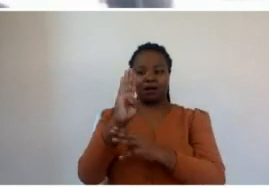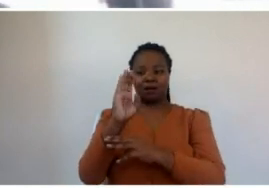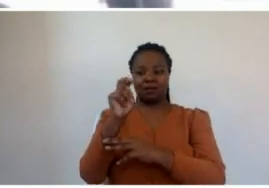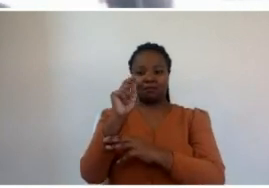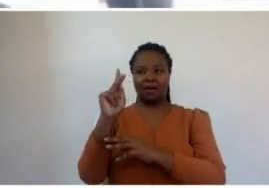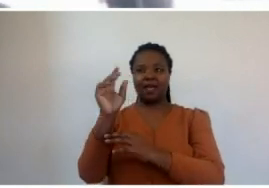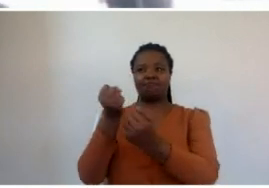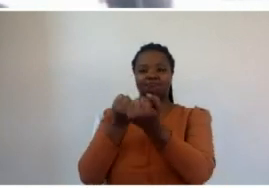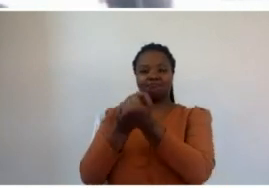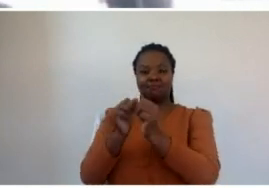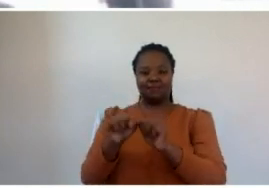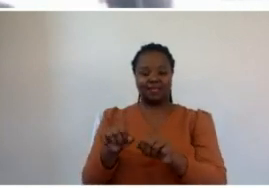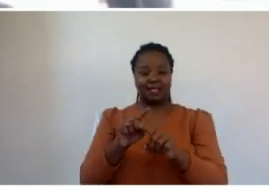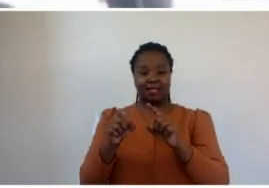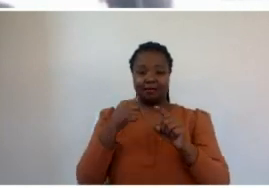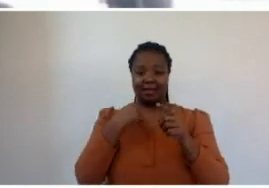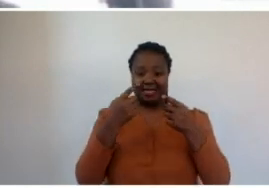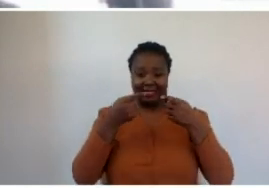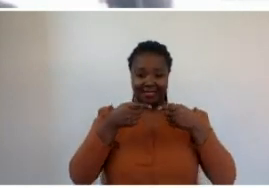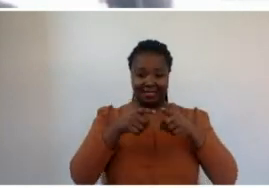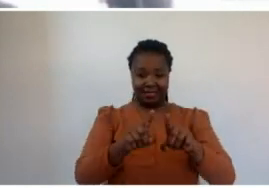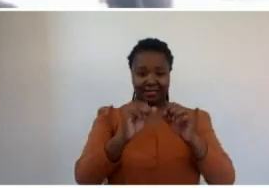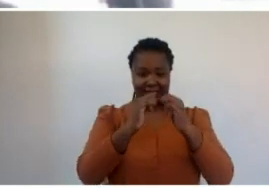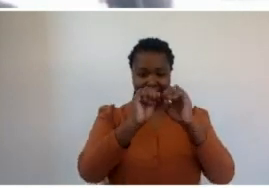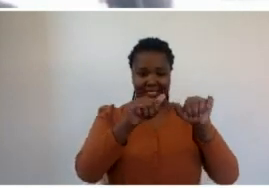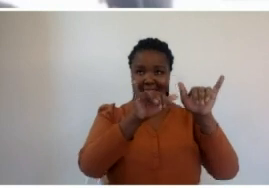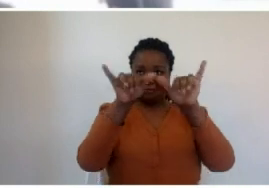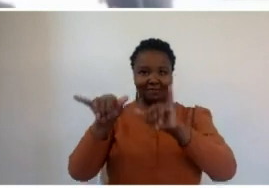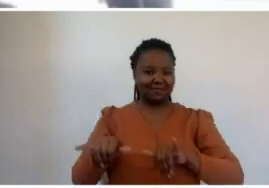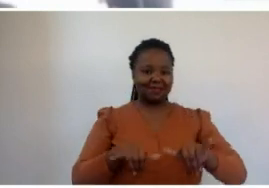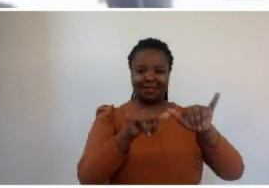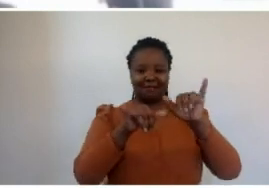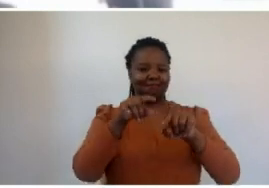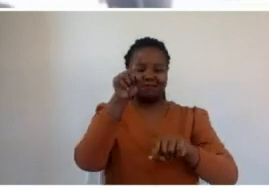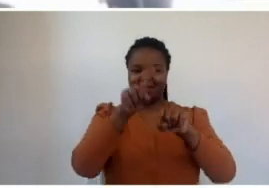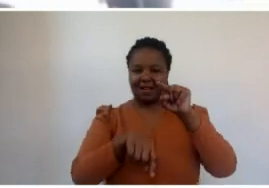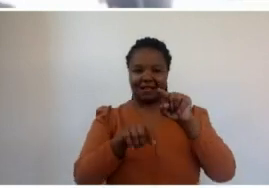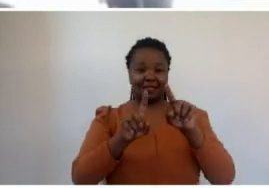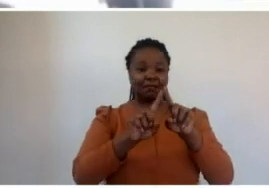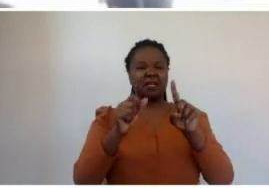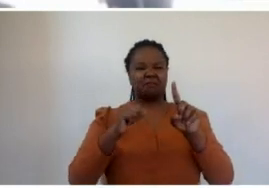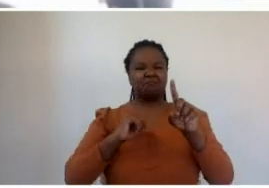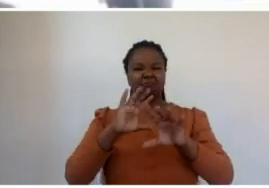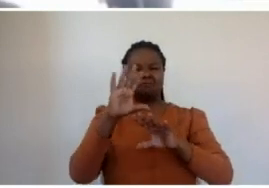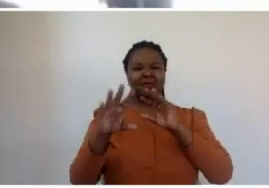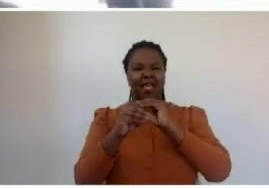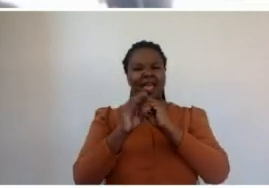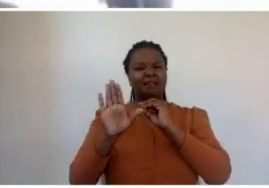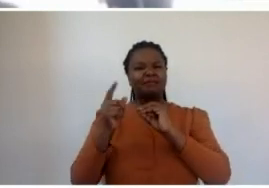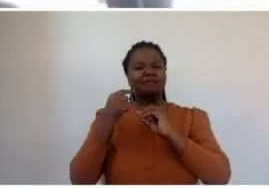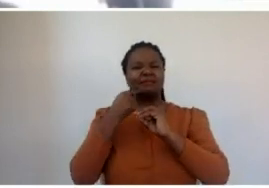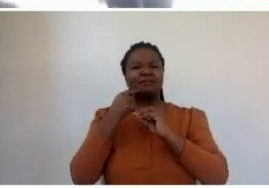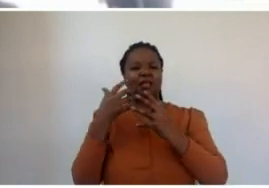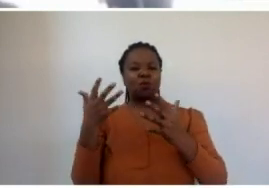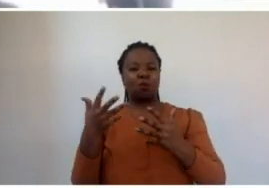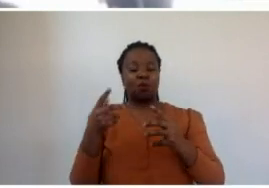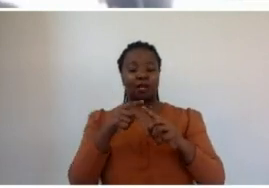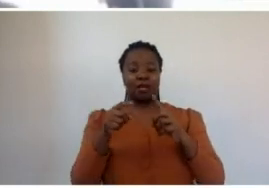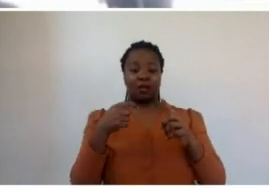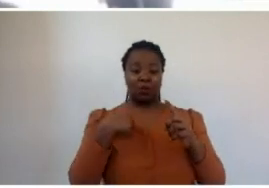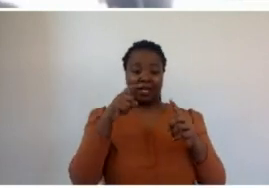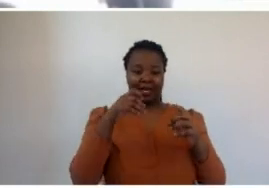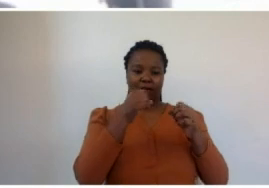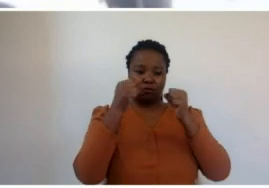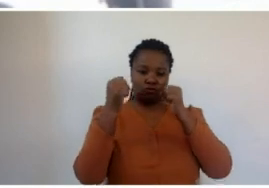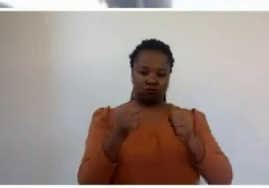systems that are dependent on particular status. But perhaps I could add to what he was saying. We do need a very strong engagement by